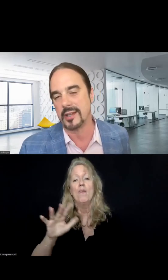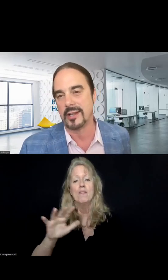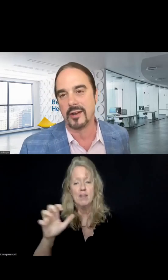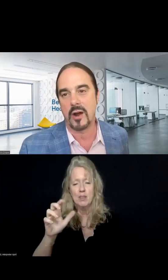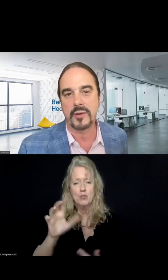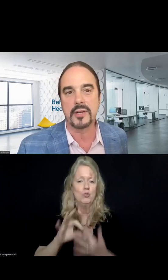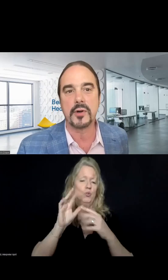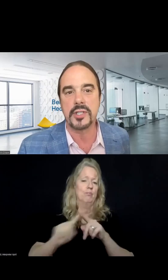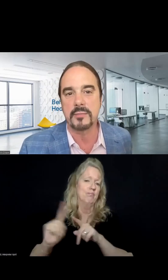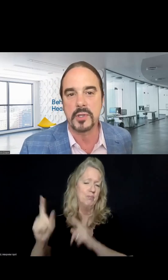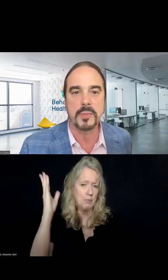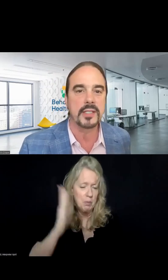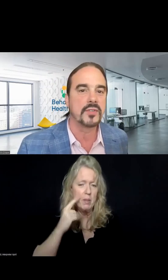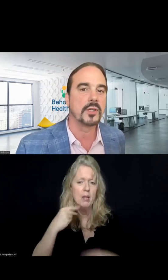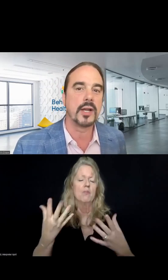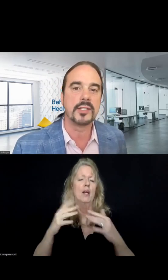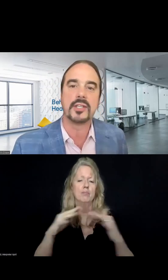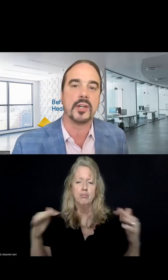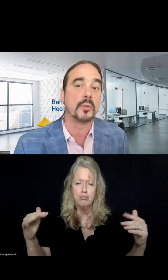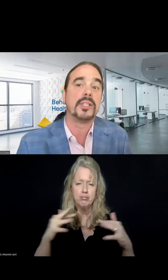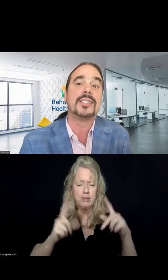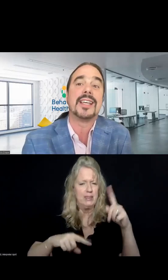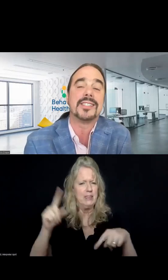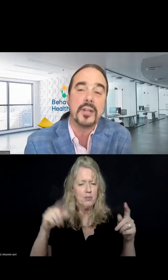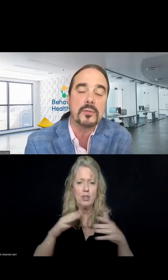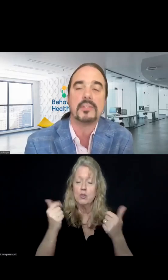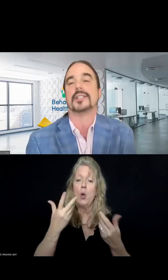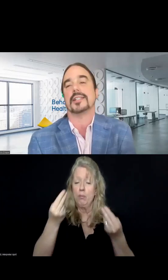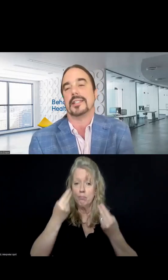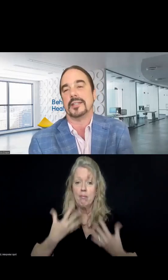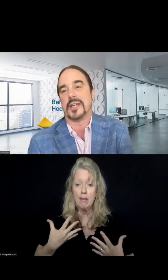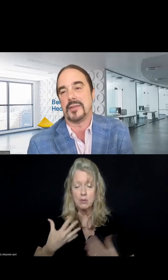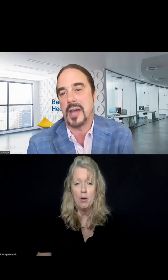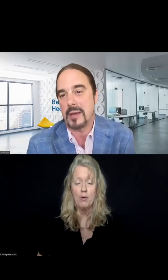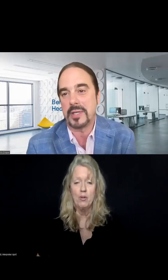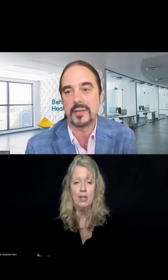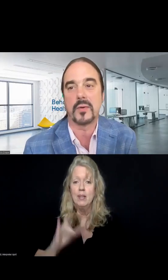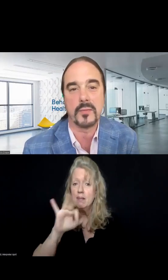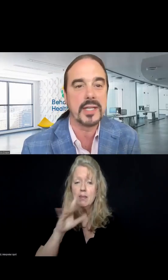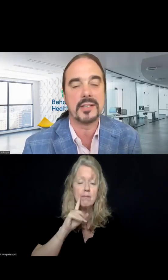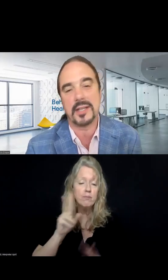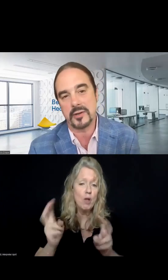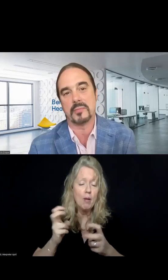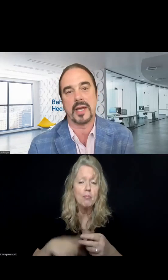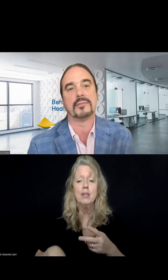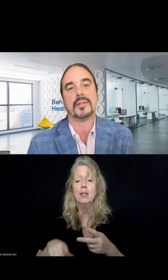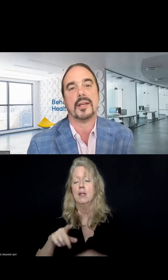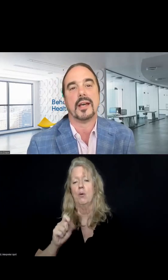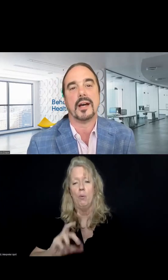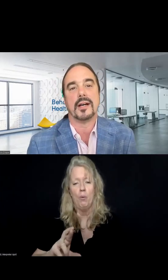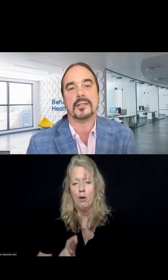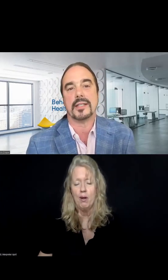presenters, offering a diversity of perspectives on crisis care. So please let us know if you have a topic or we need to hear